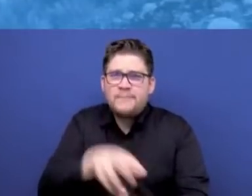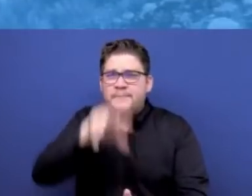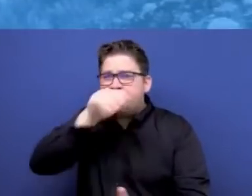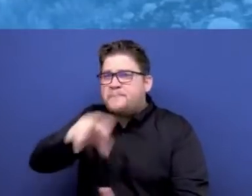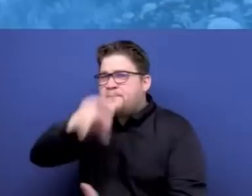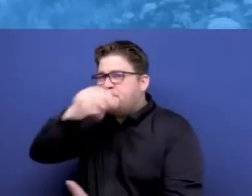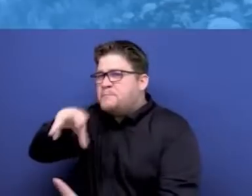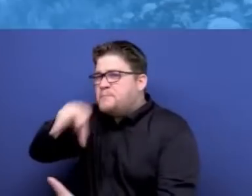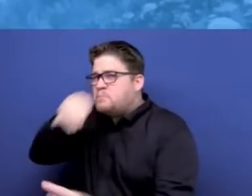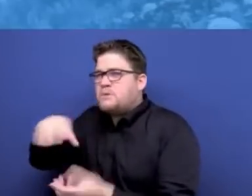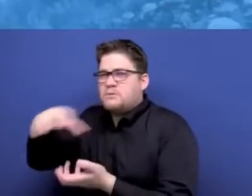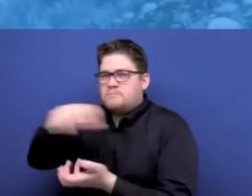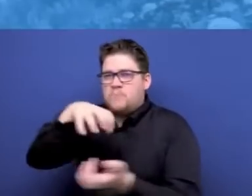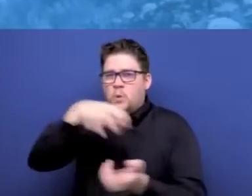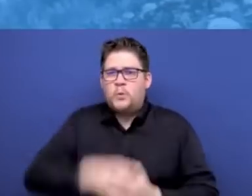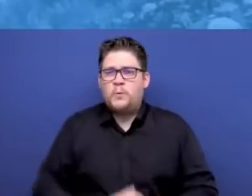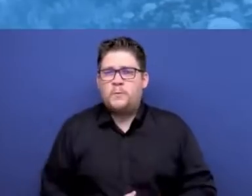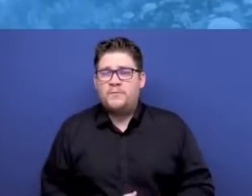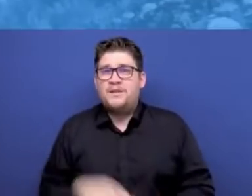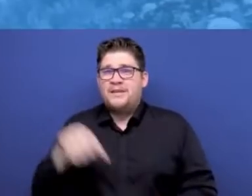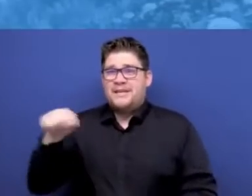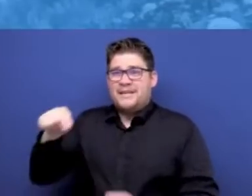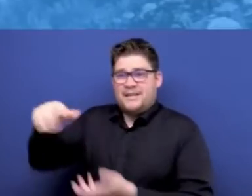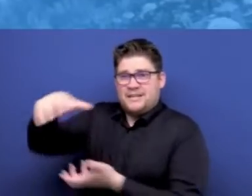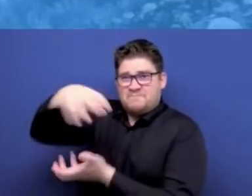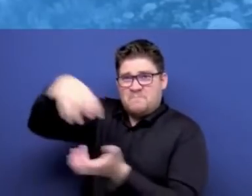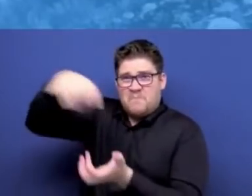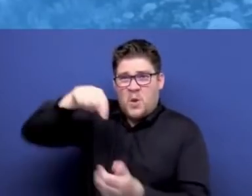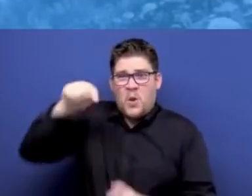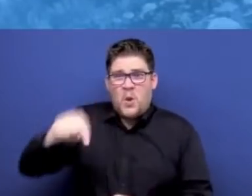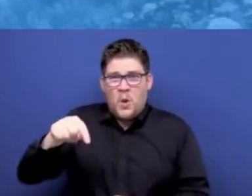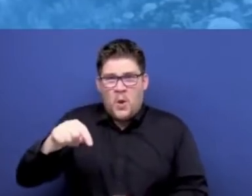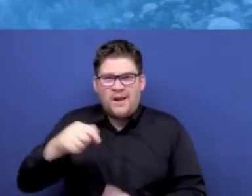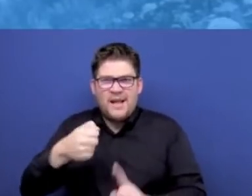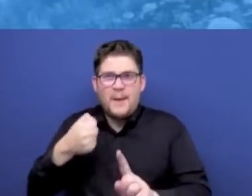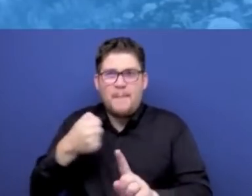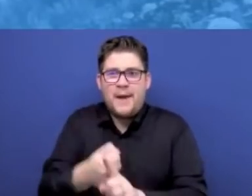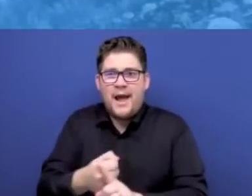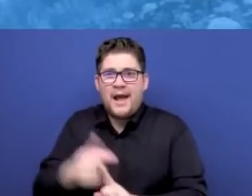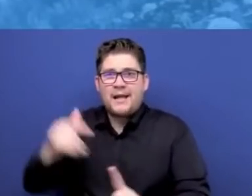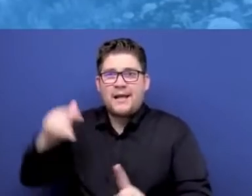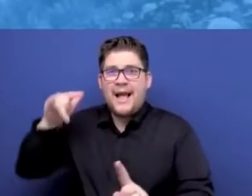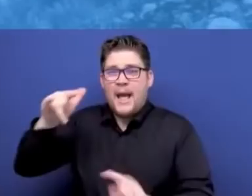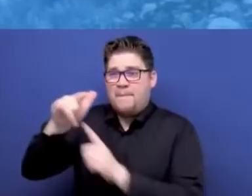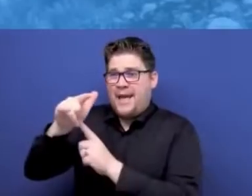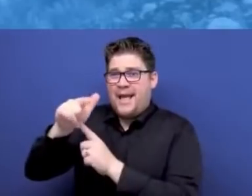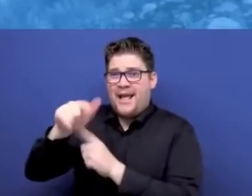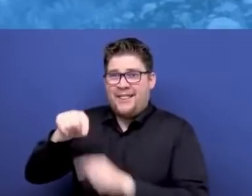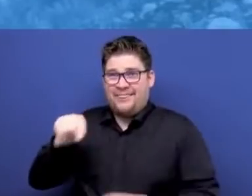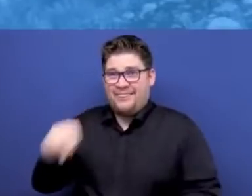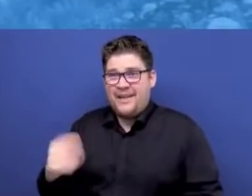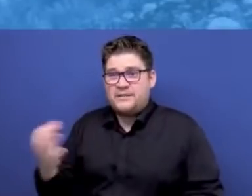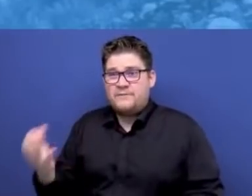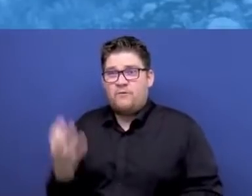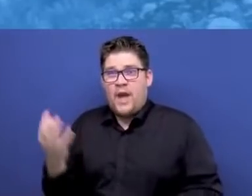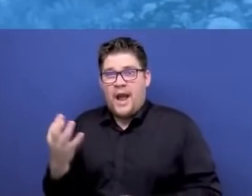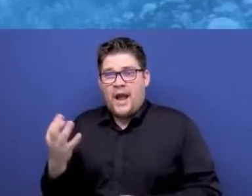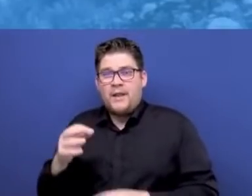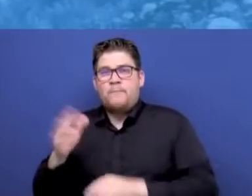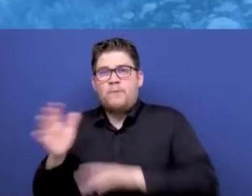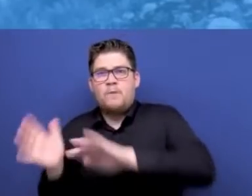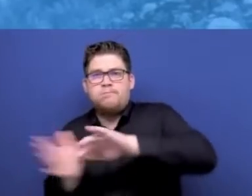these fires, but it appears that the weather will change by this Friday, and we'll start to see some of the smoke clear out and some of the